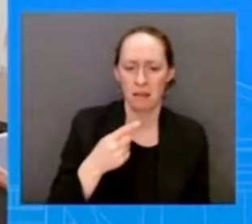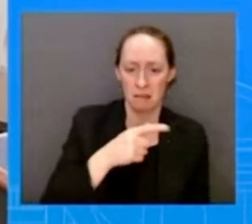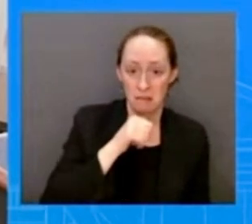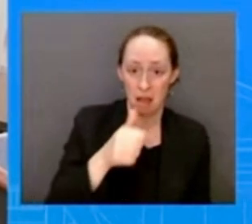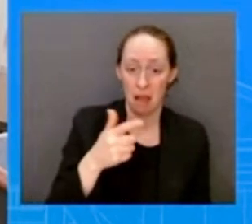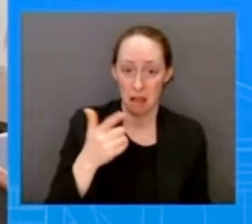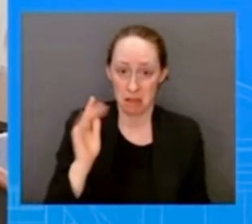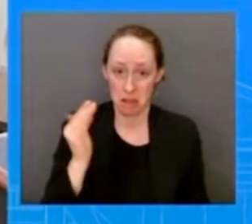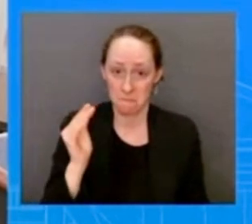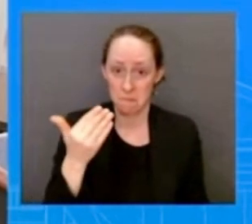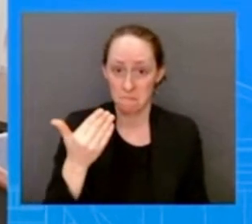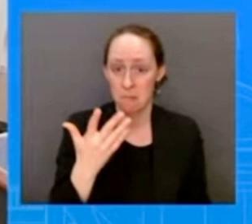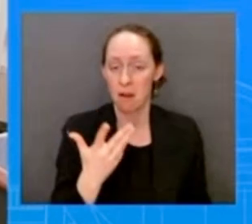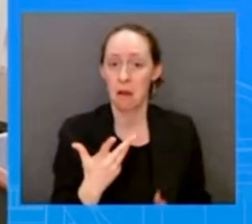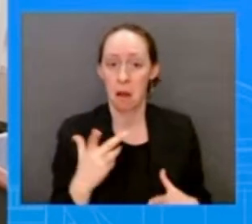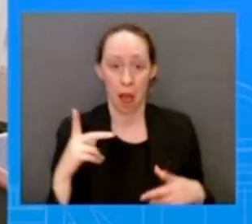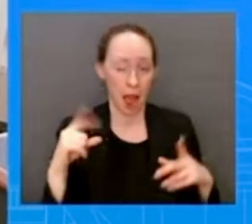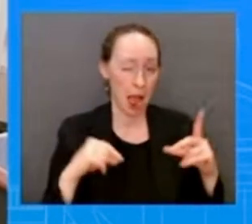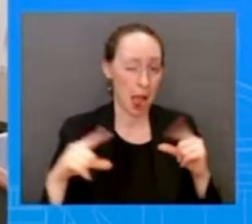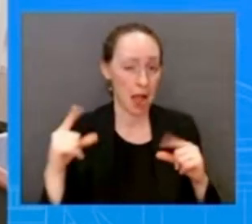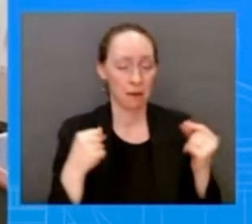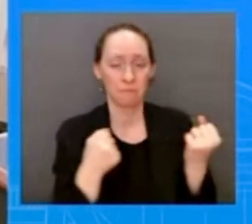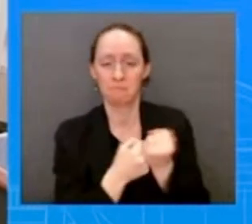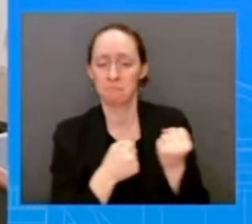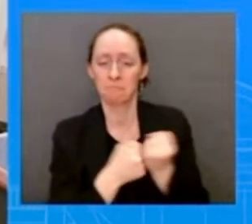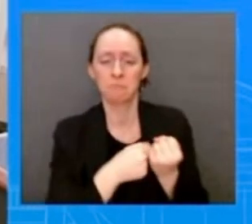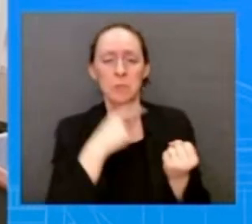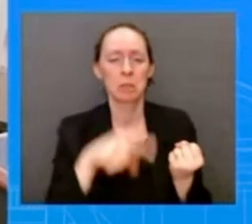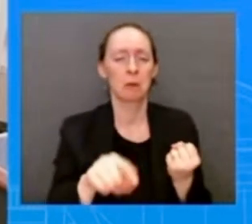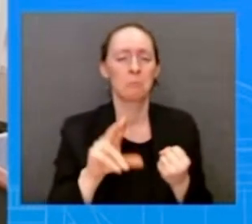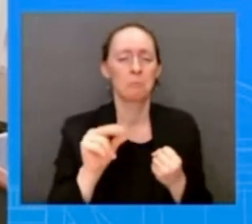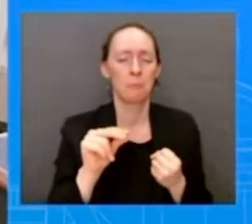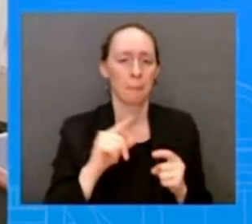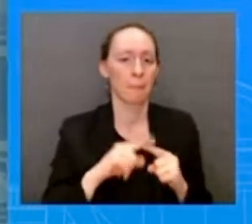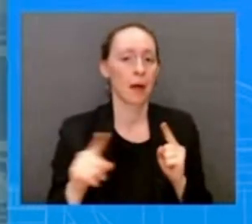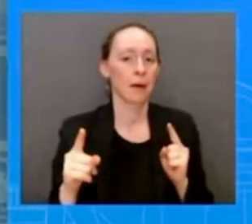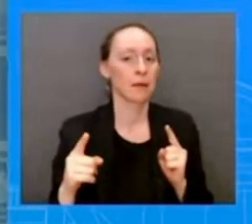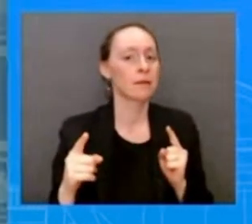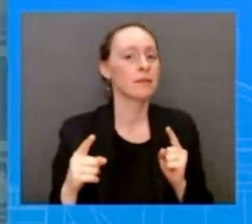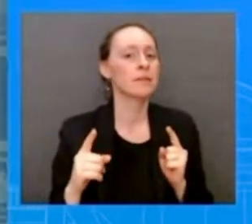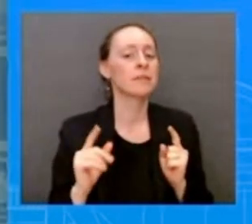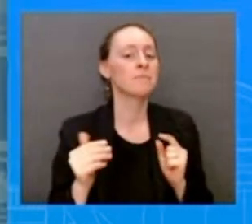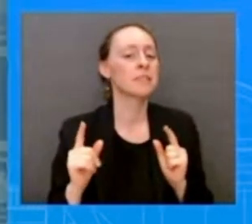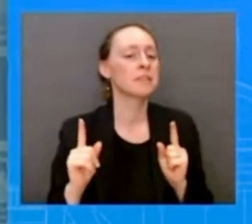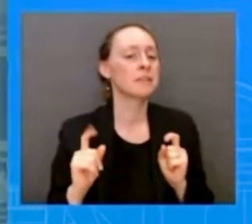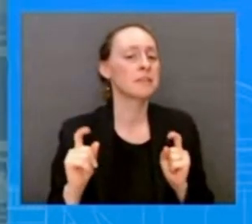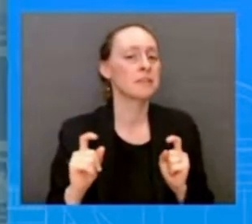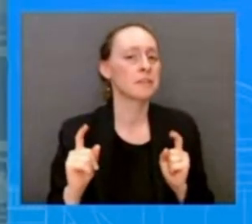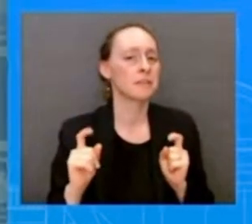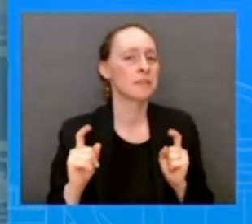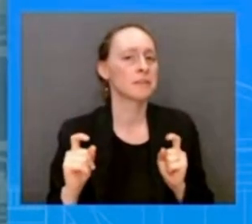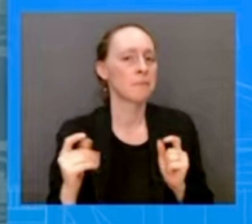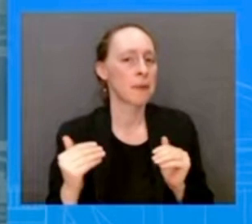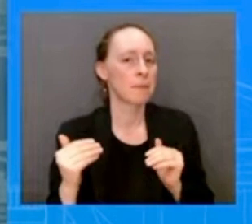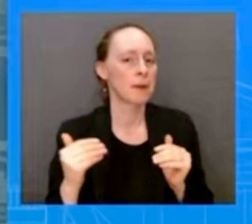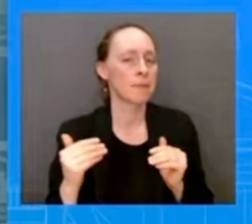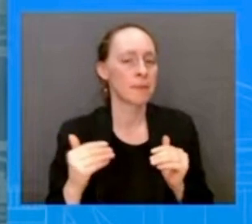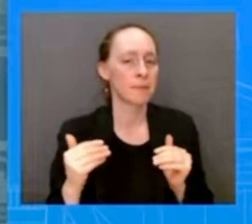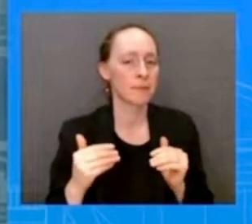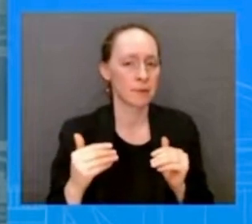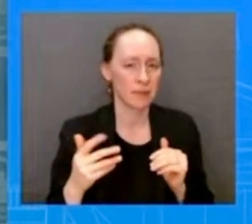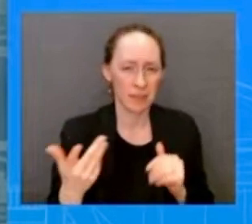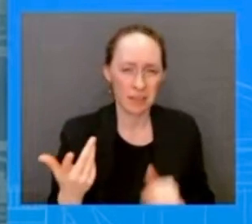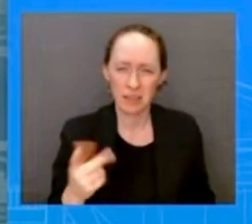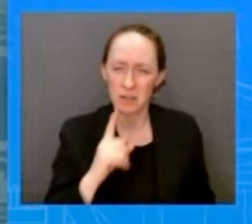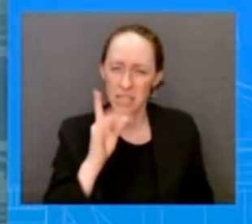you think China is about sending weapons to Russia? Difficult to know, Carol. We actually don't know the